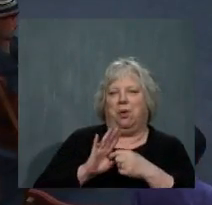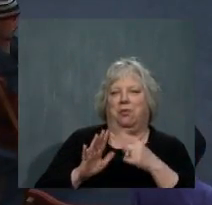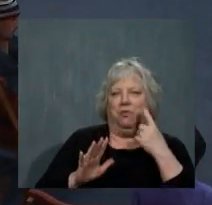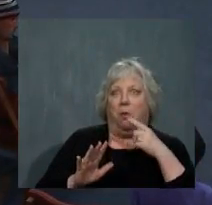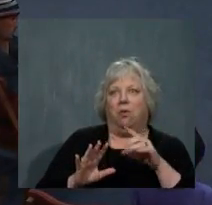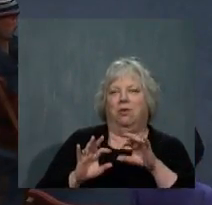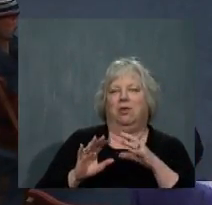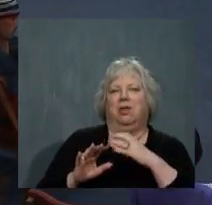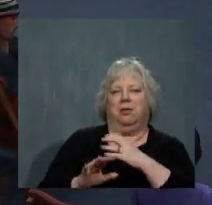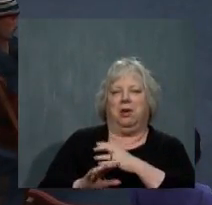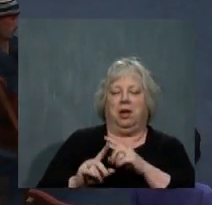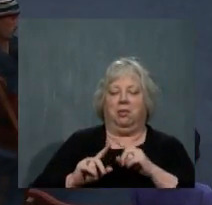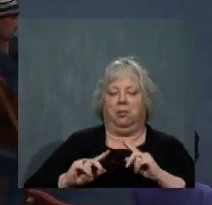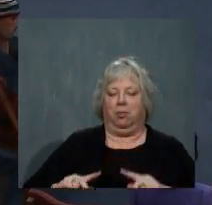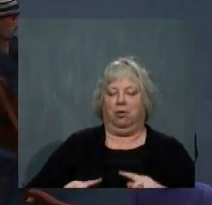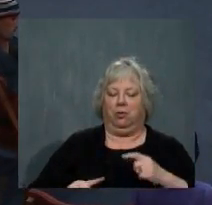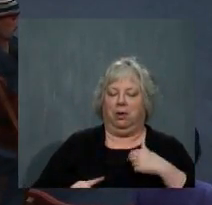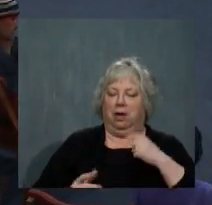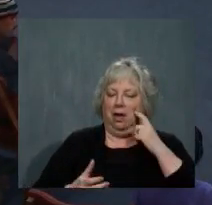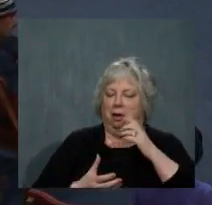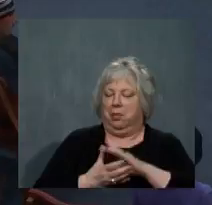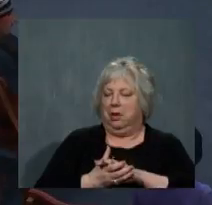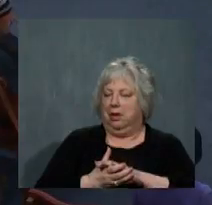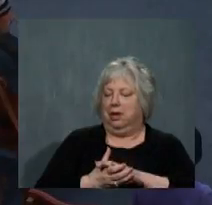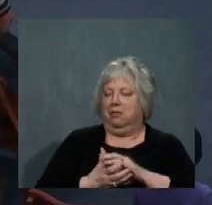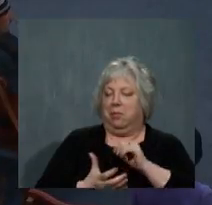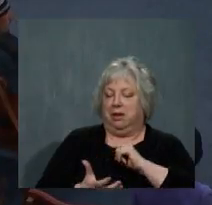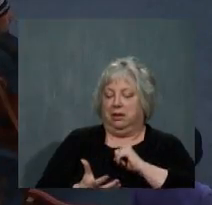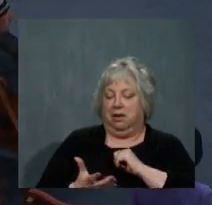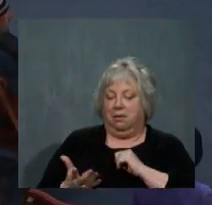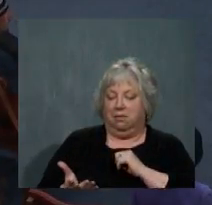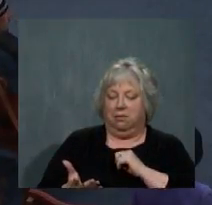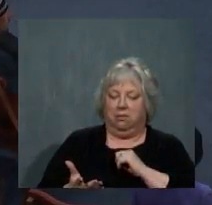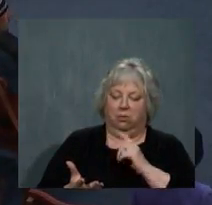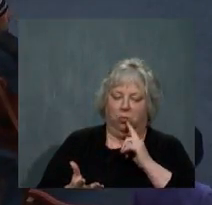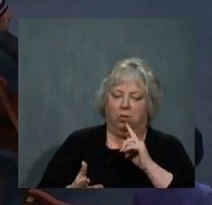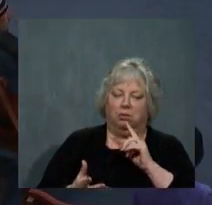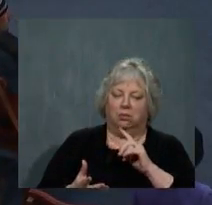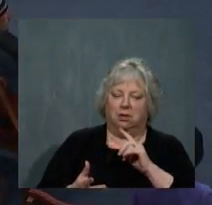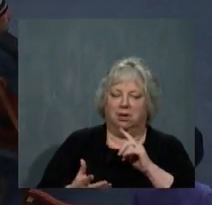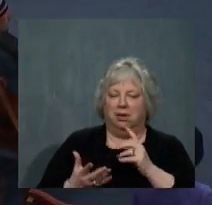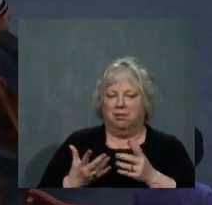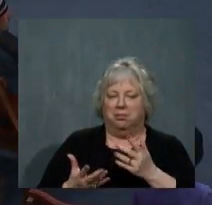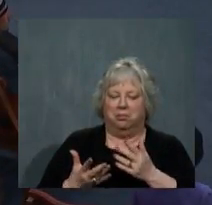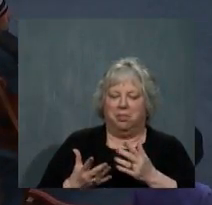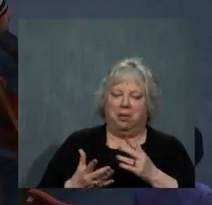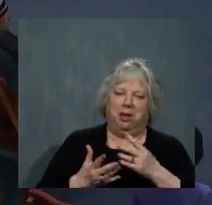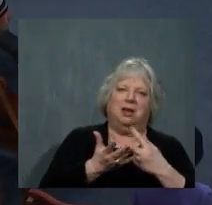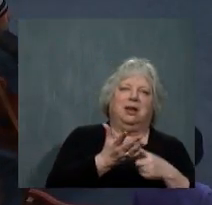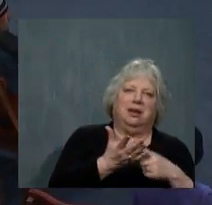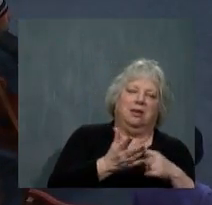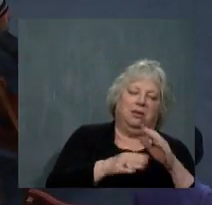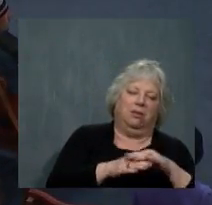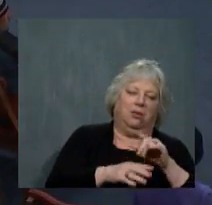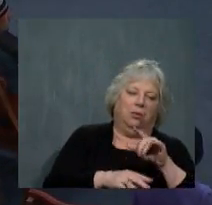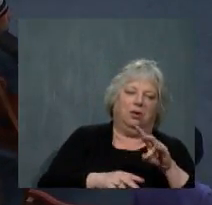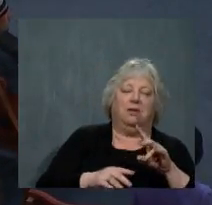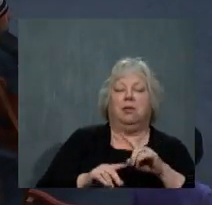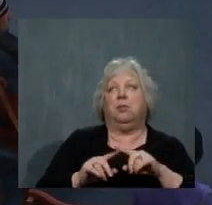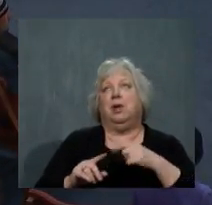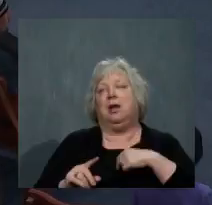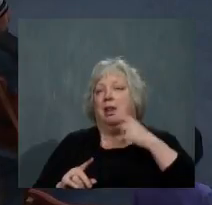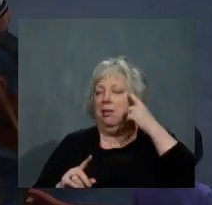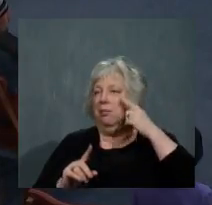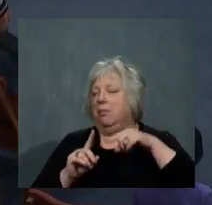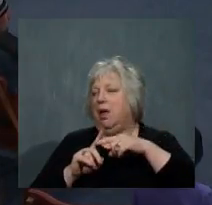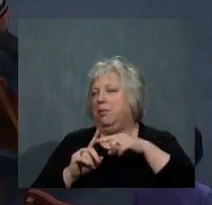committee, but personally, I believe that we're going to set those things kind of on the 27th. But being optimistic, I don't